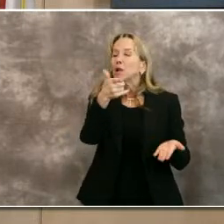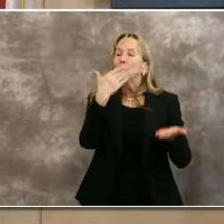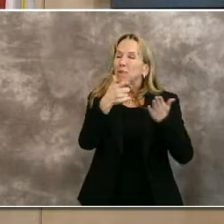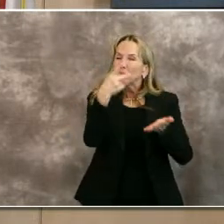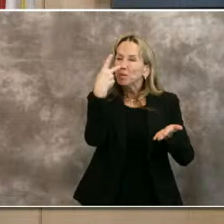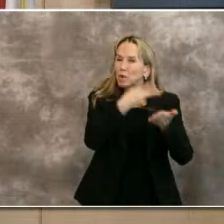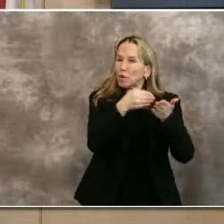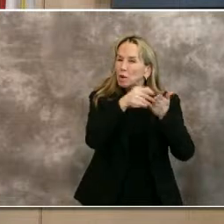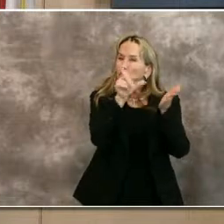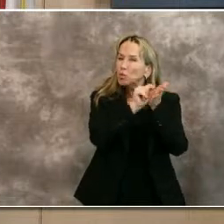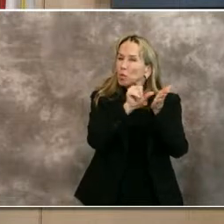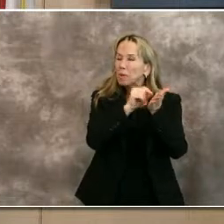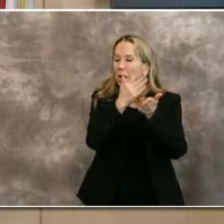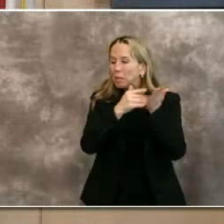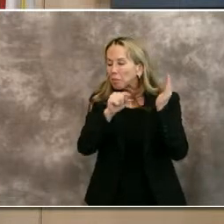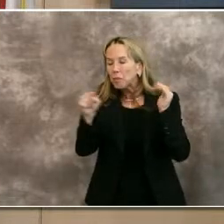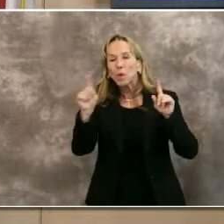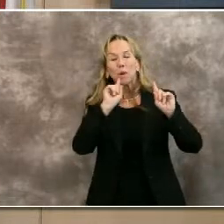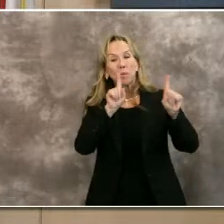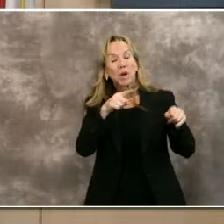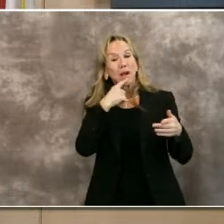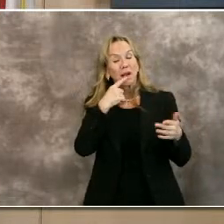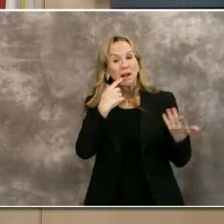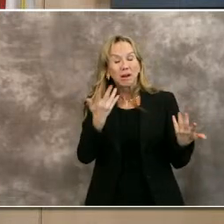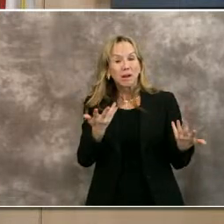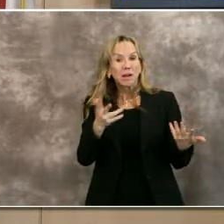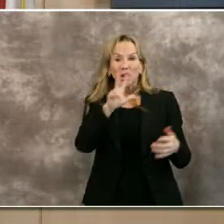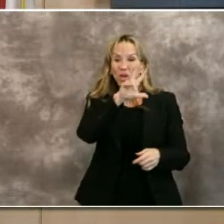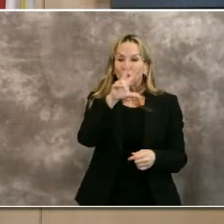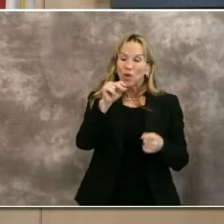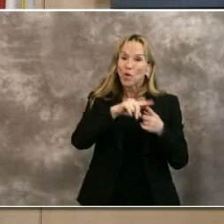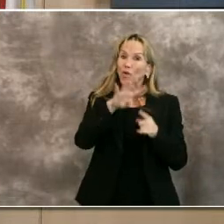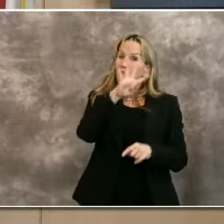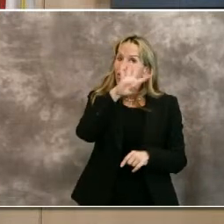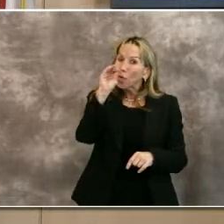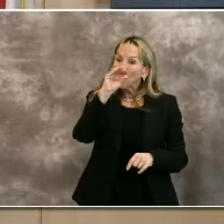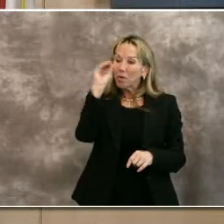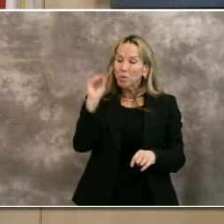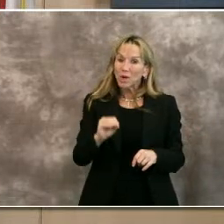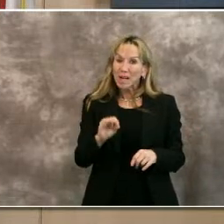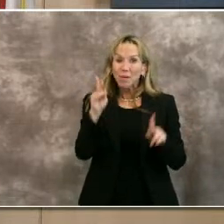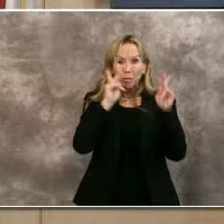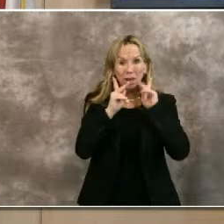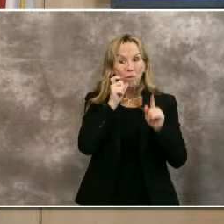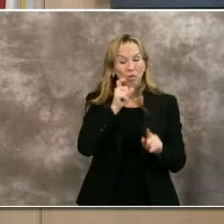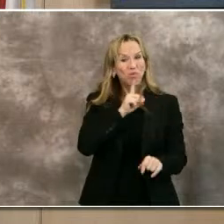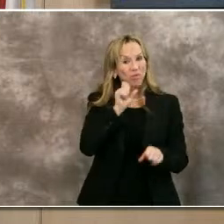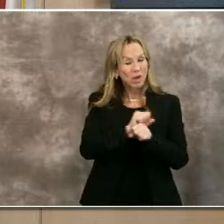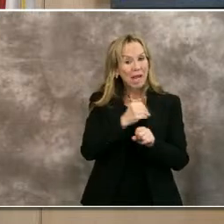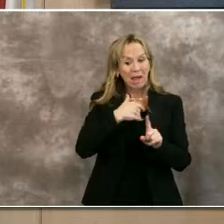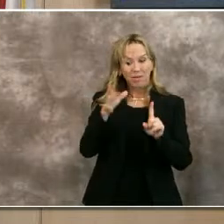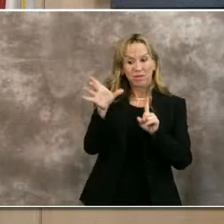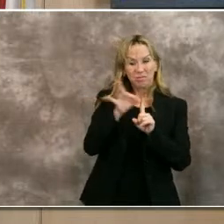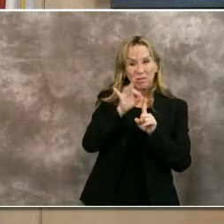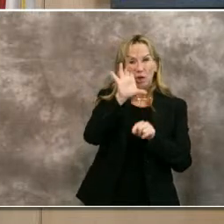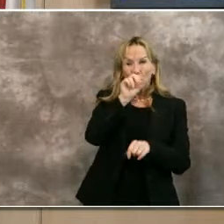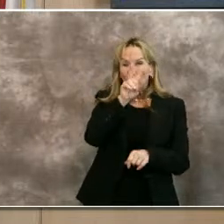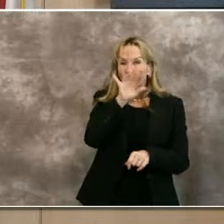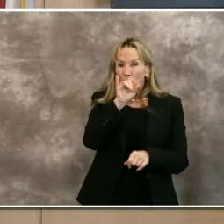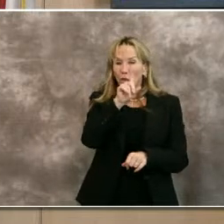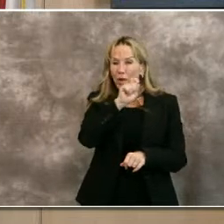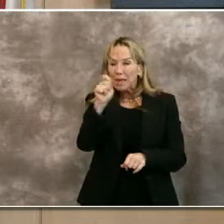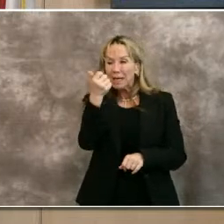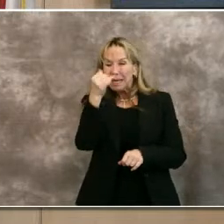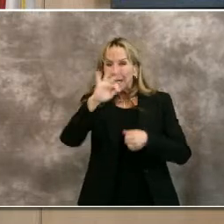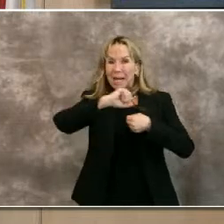literature that up to 30 or even 40% of individuals who are infected with COVID-19